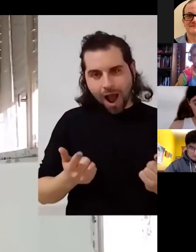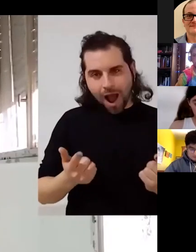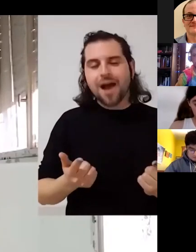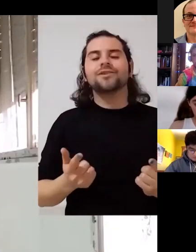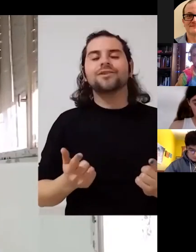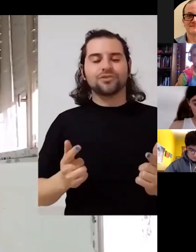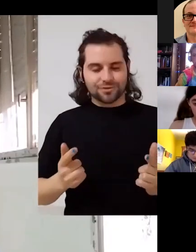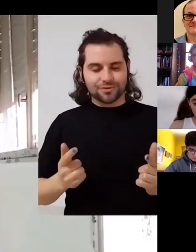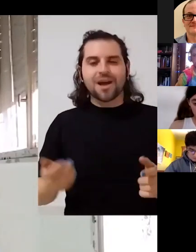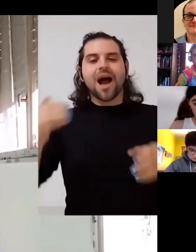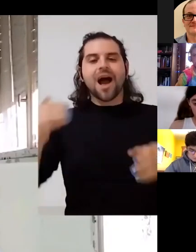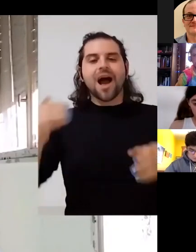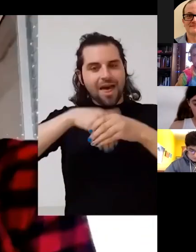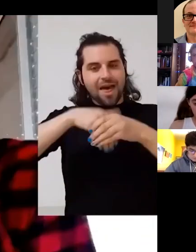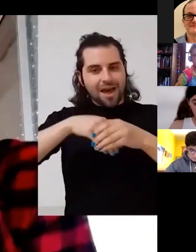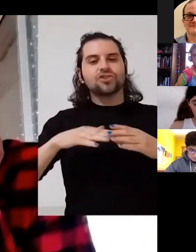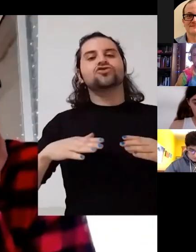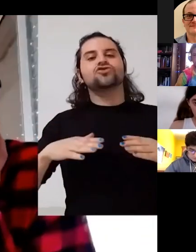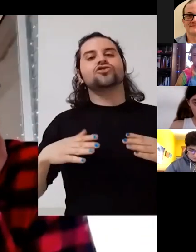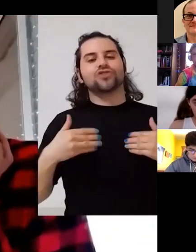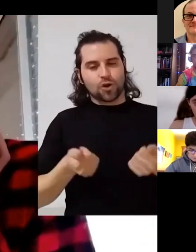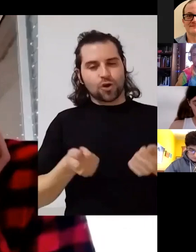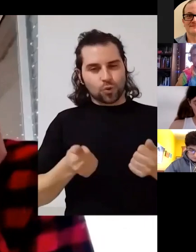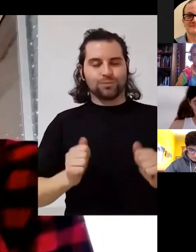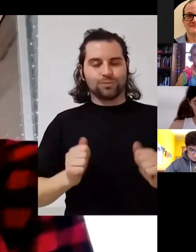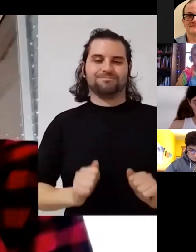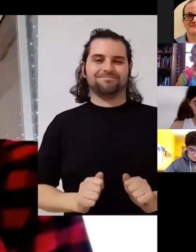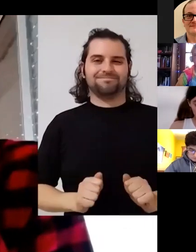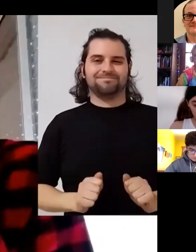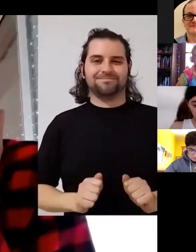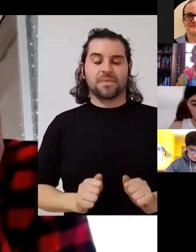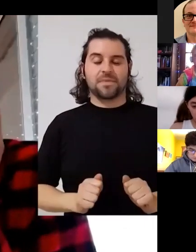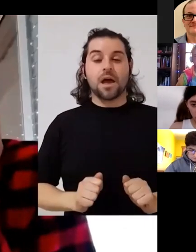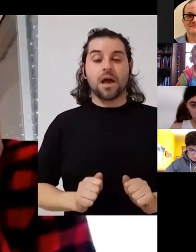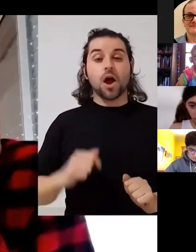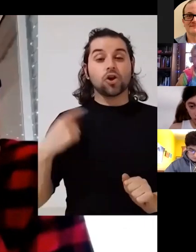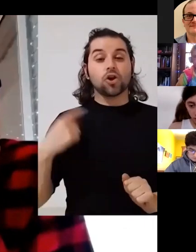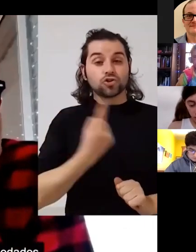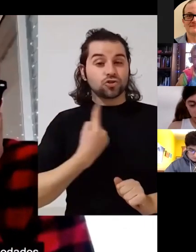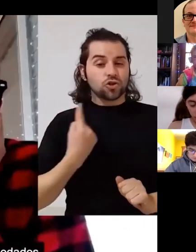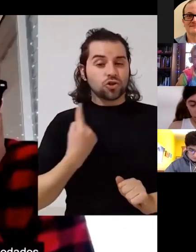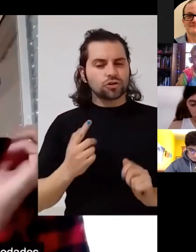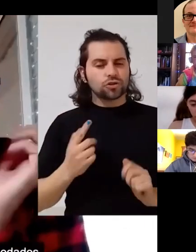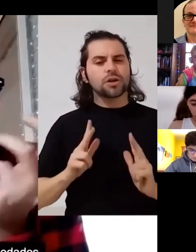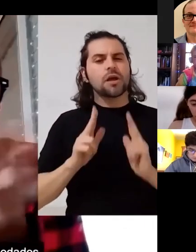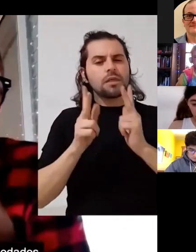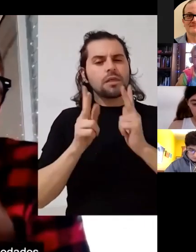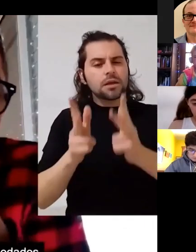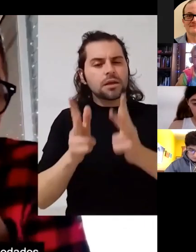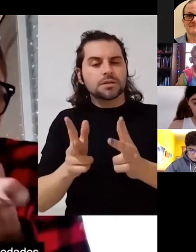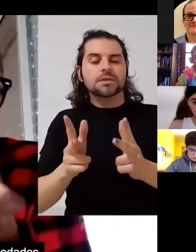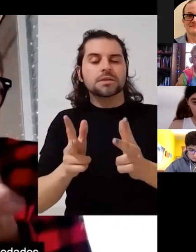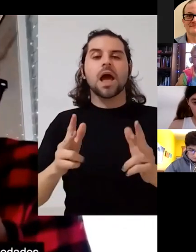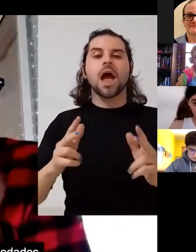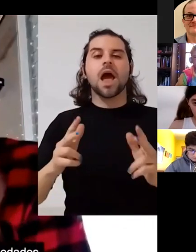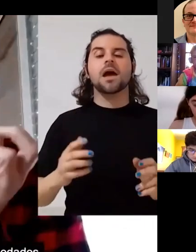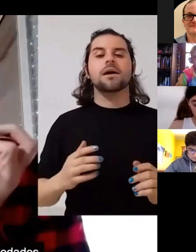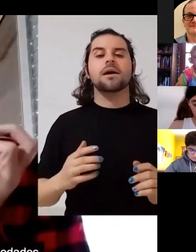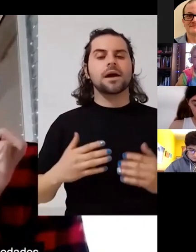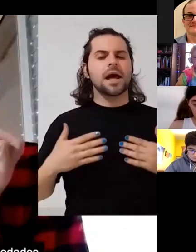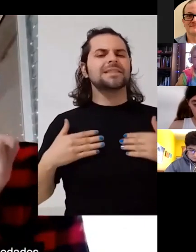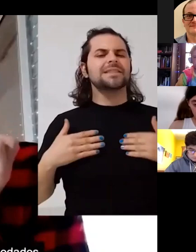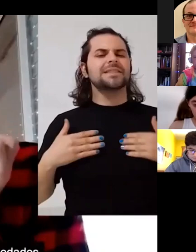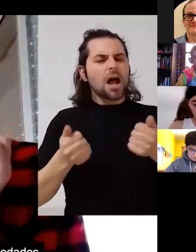considered under the definition of health for our group. We understand